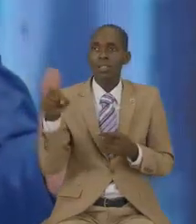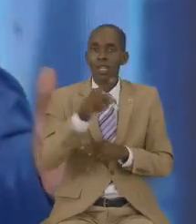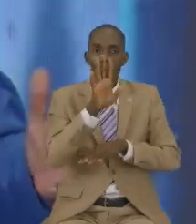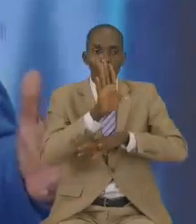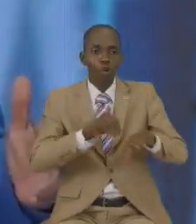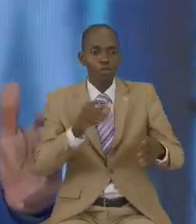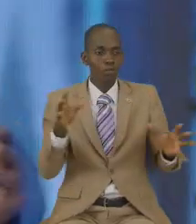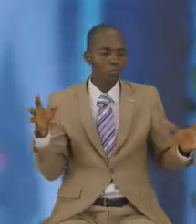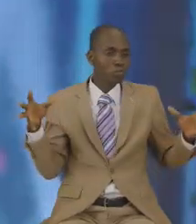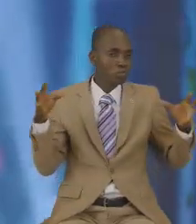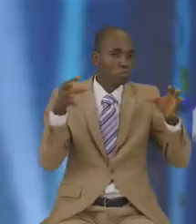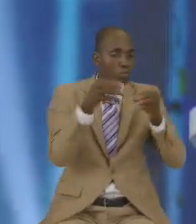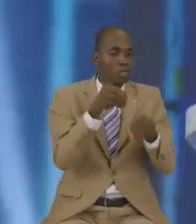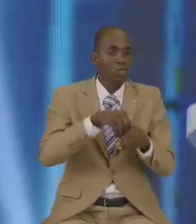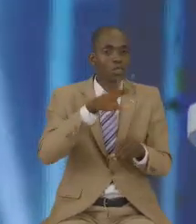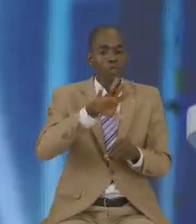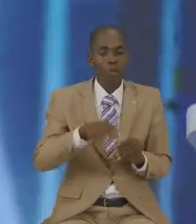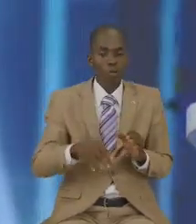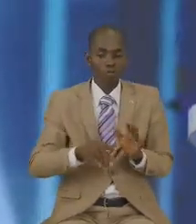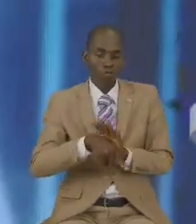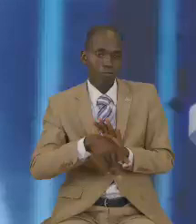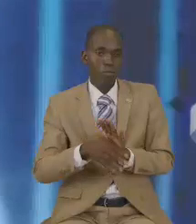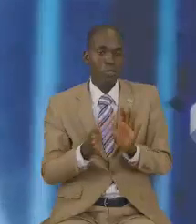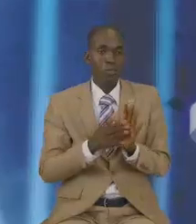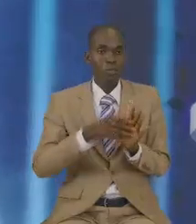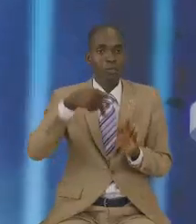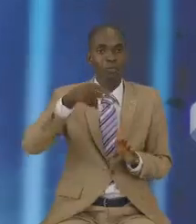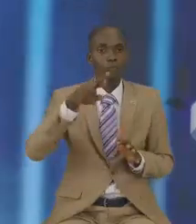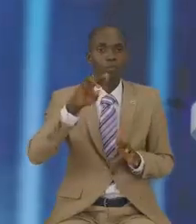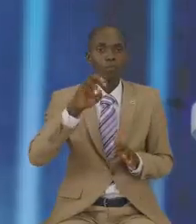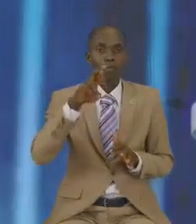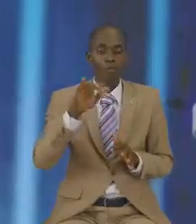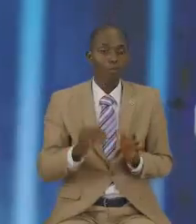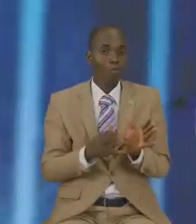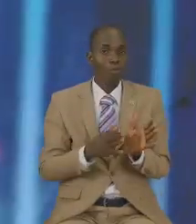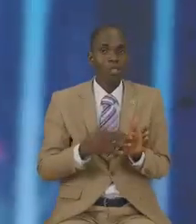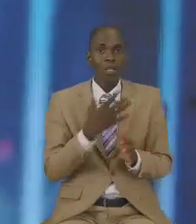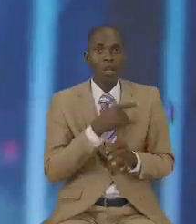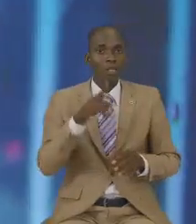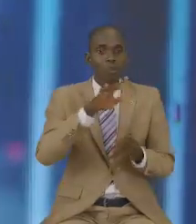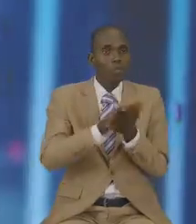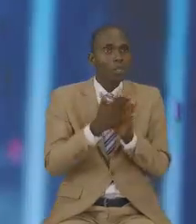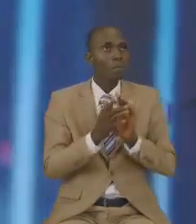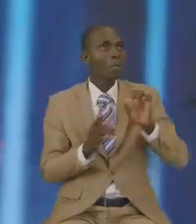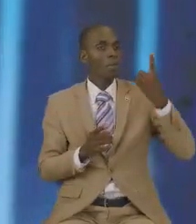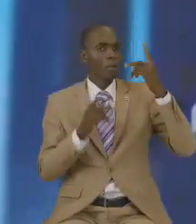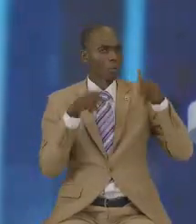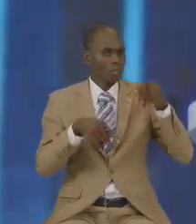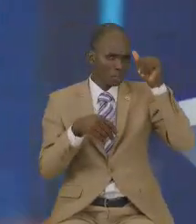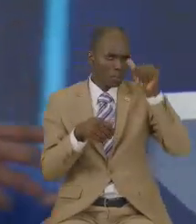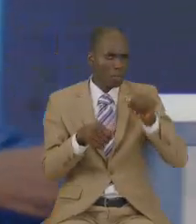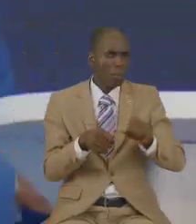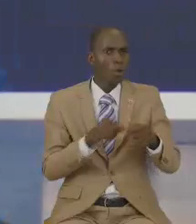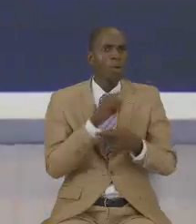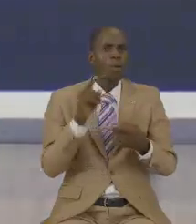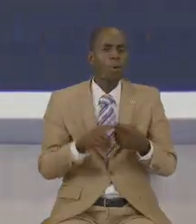together in the primary school to run and you shut off and then you became the first yes I remember? Do you remember